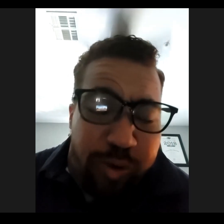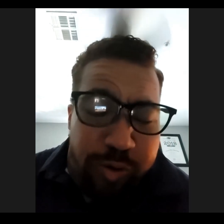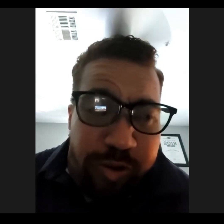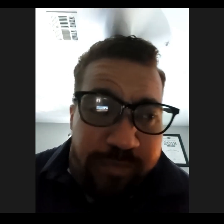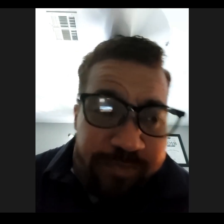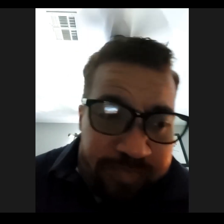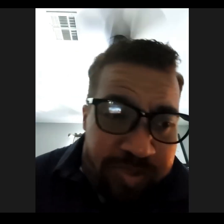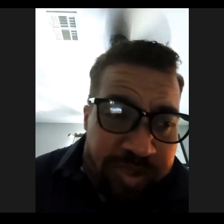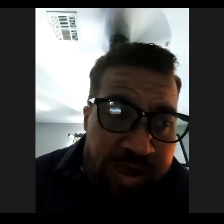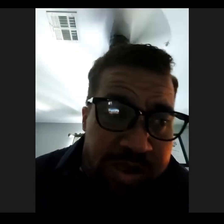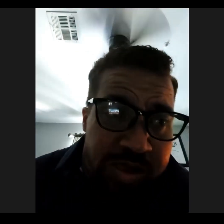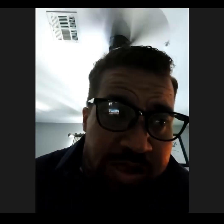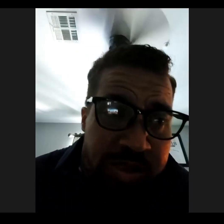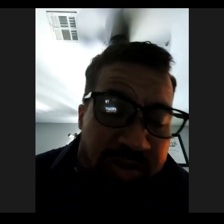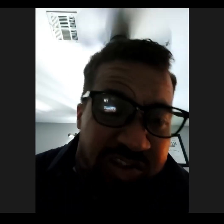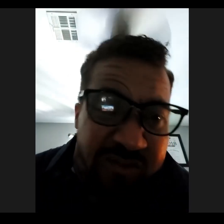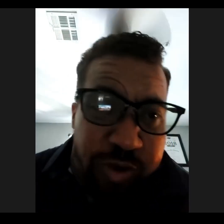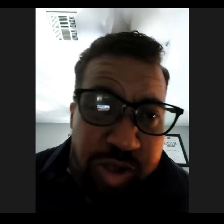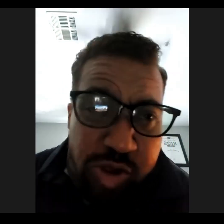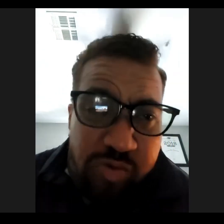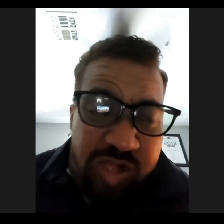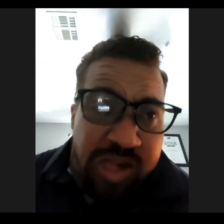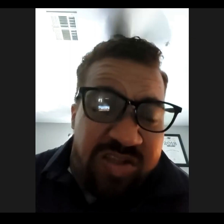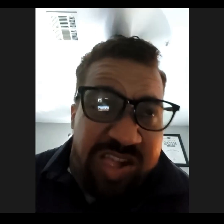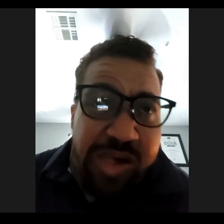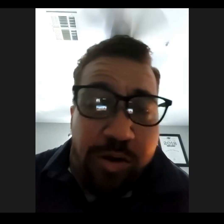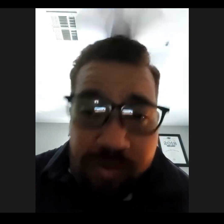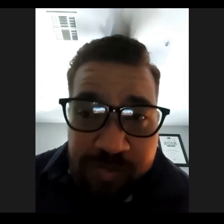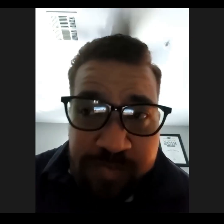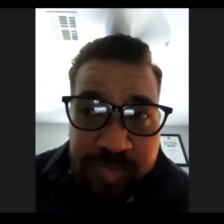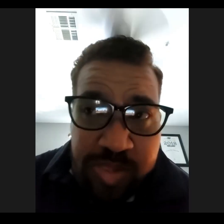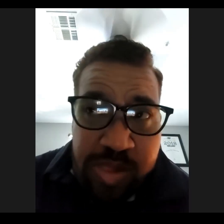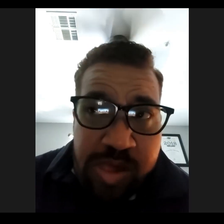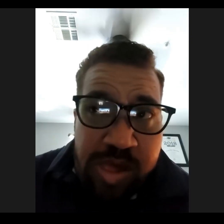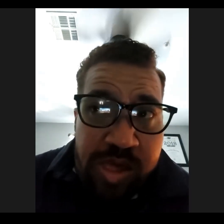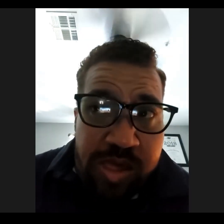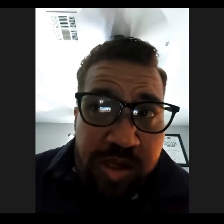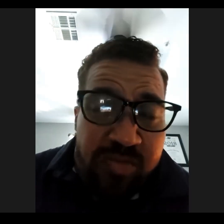summer program, which is for youth, until